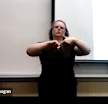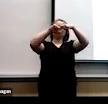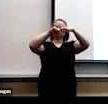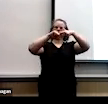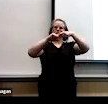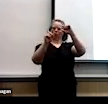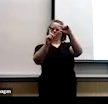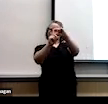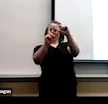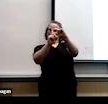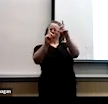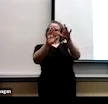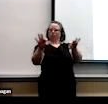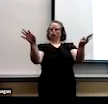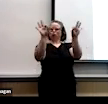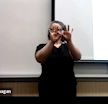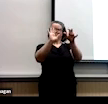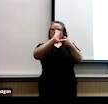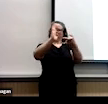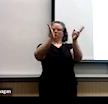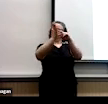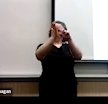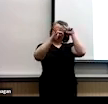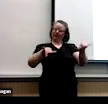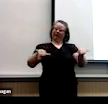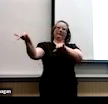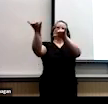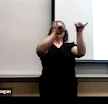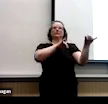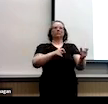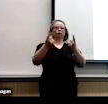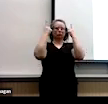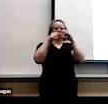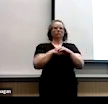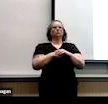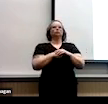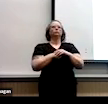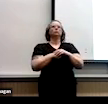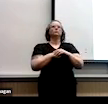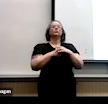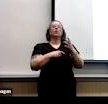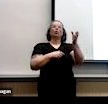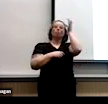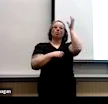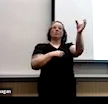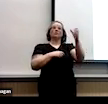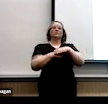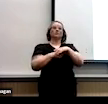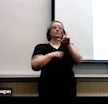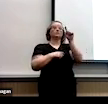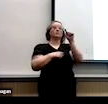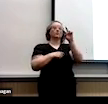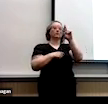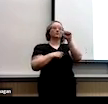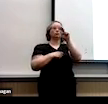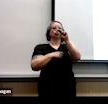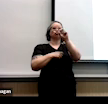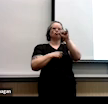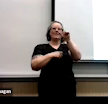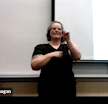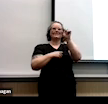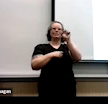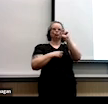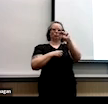think this is really important for us to think about conceptually. What's the difference between transition and transfer? So transition has been defined in a number